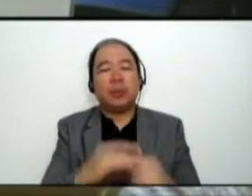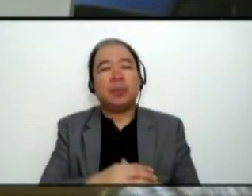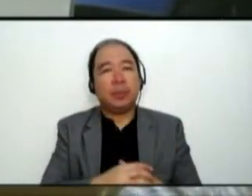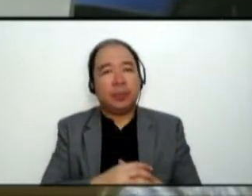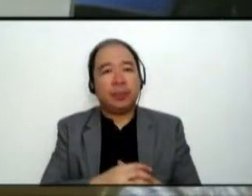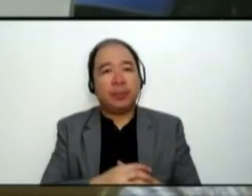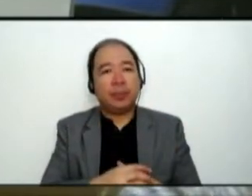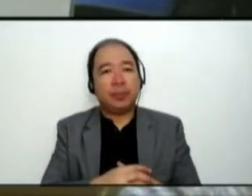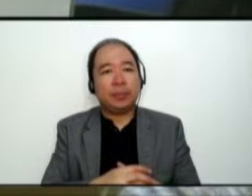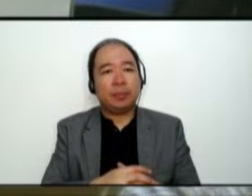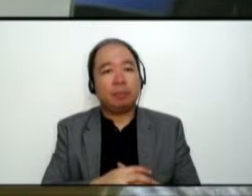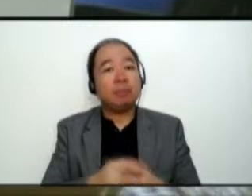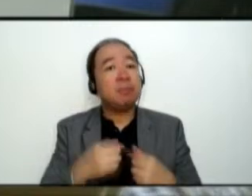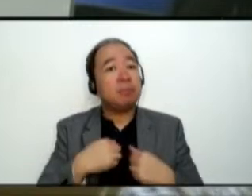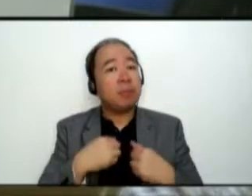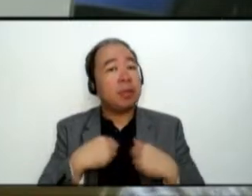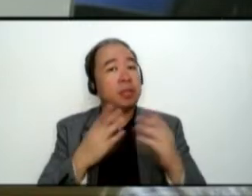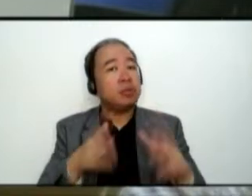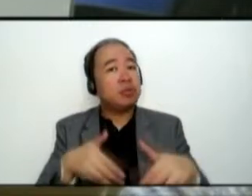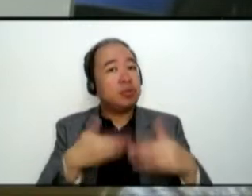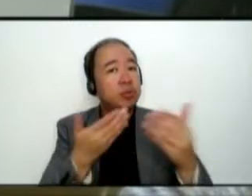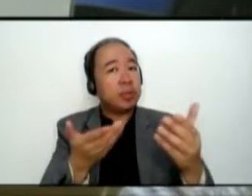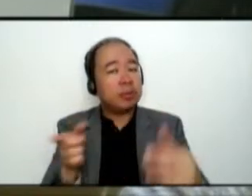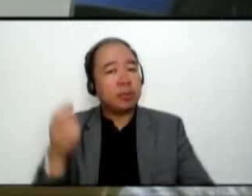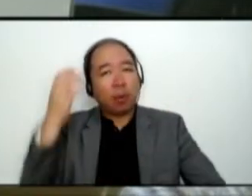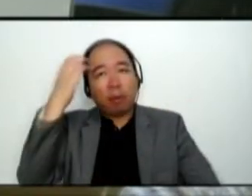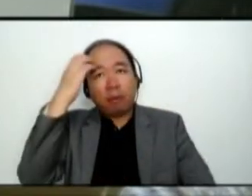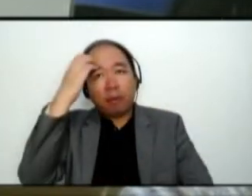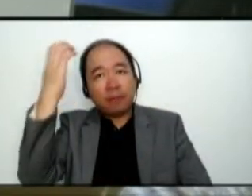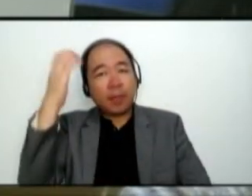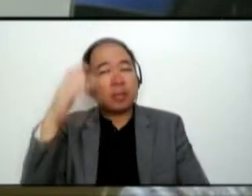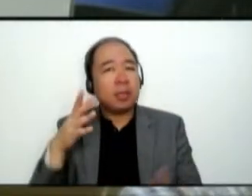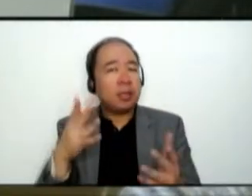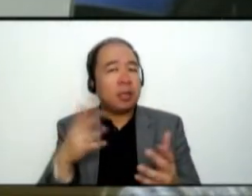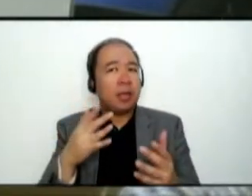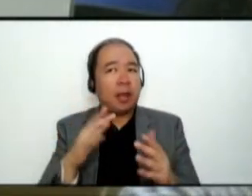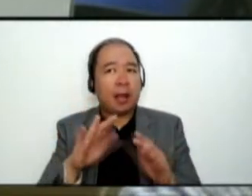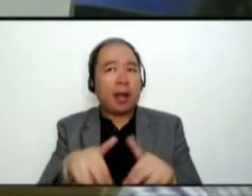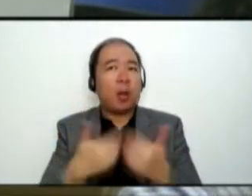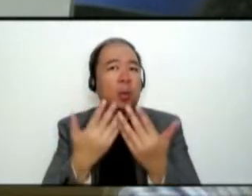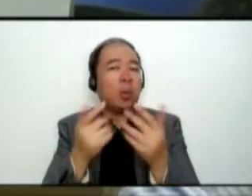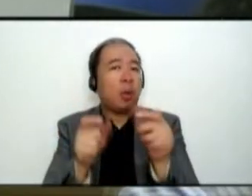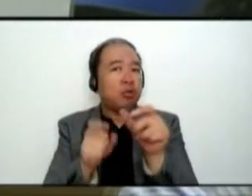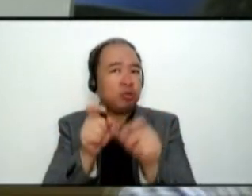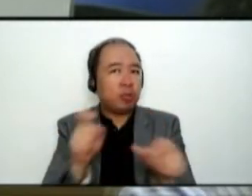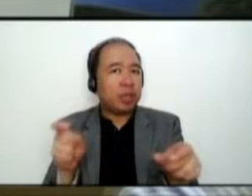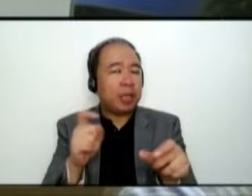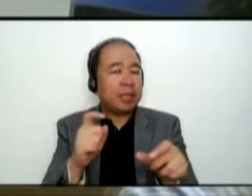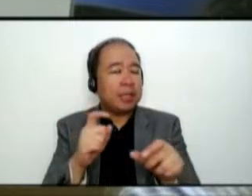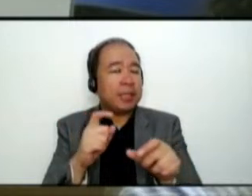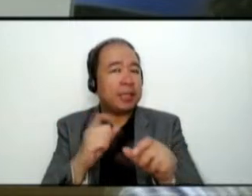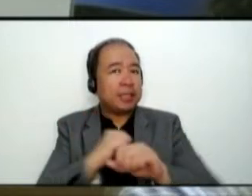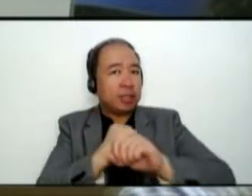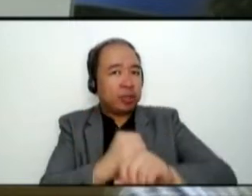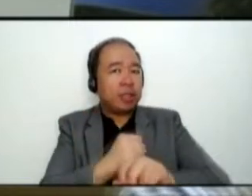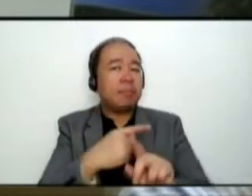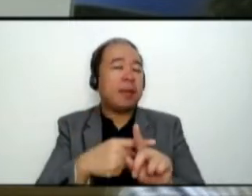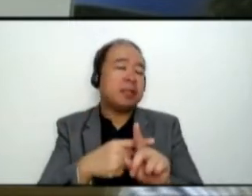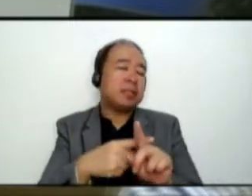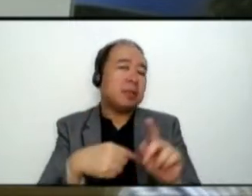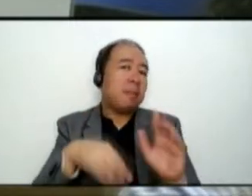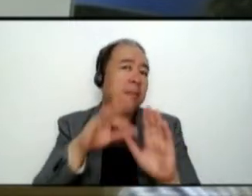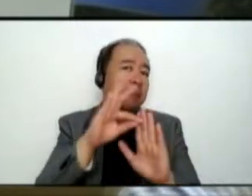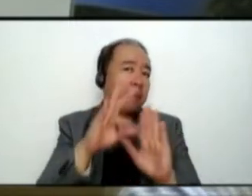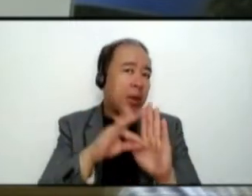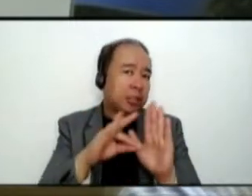My suggestion is for governments to make arrangements for social security and protection policies that